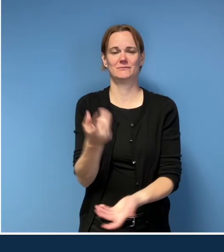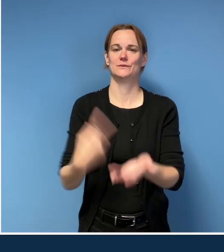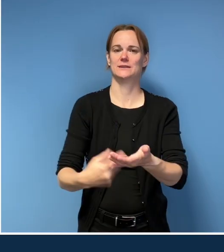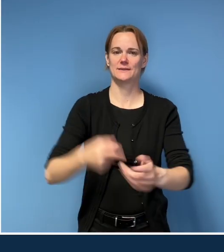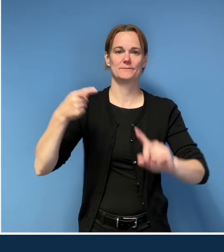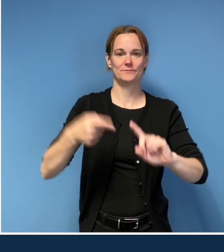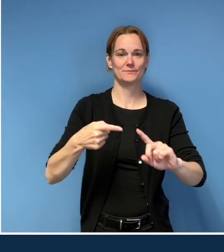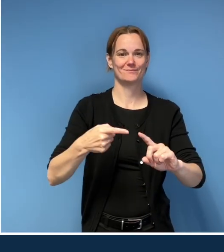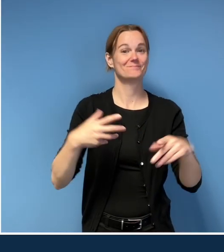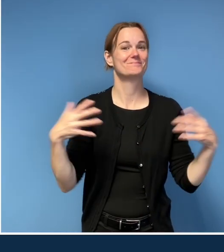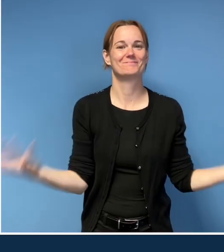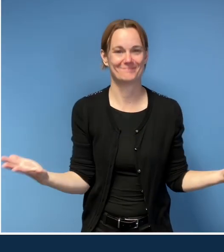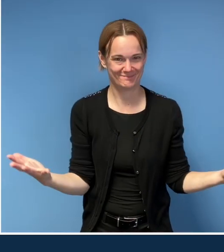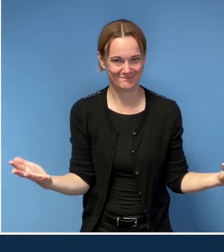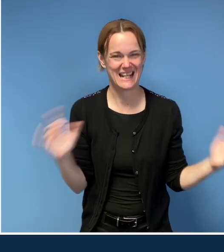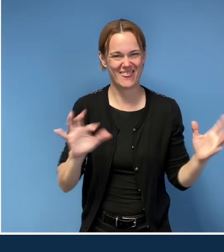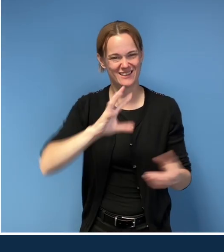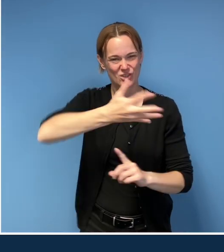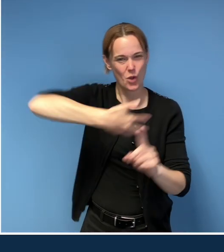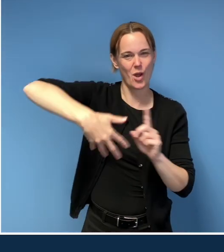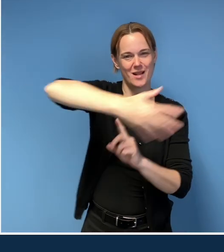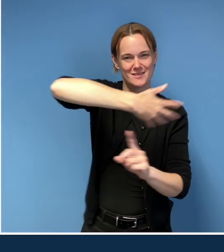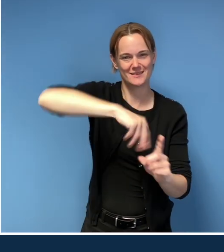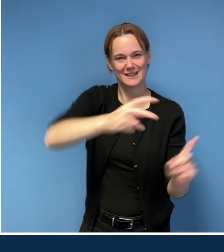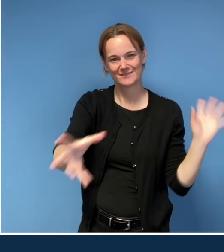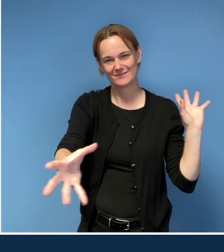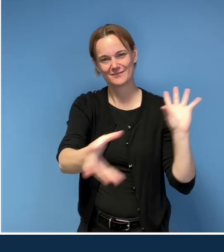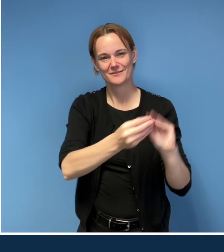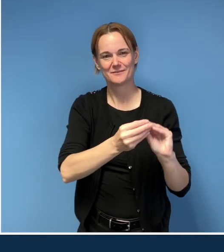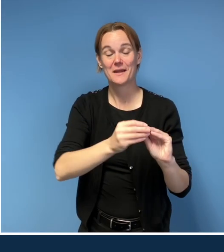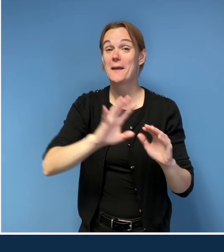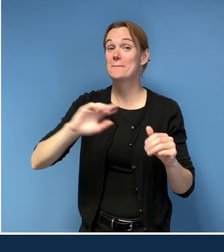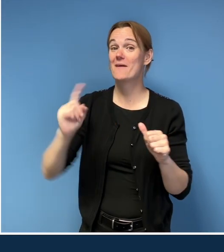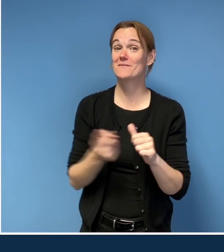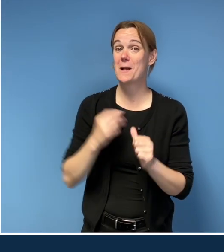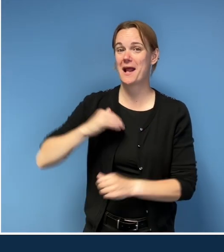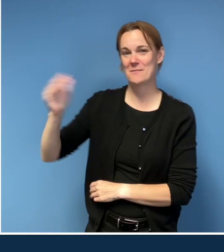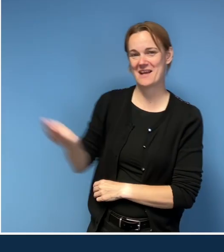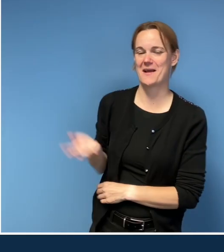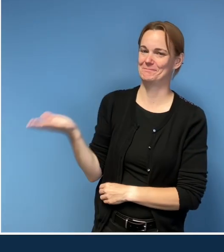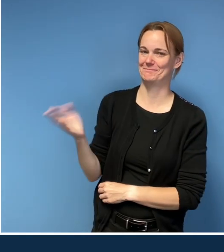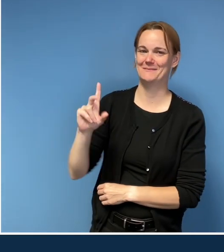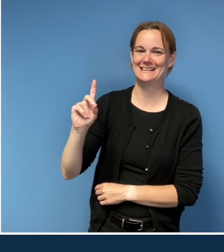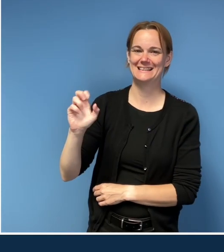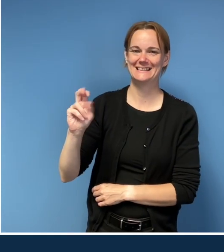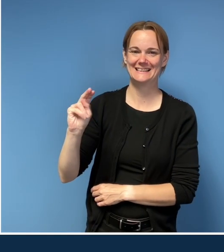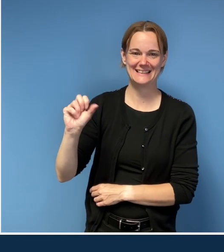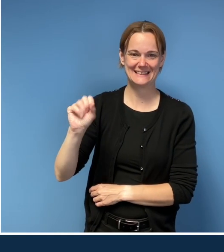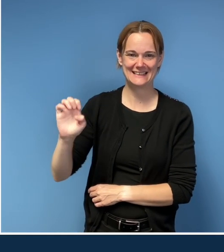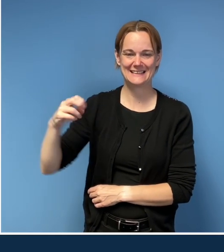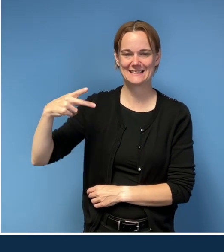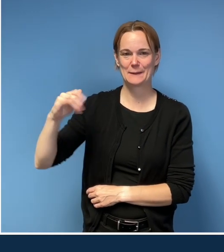better way, no more appropriate way to launch an equity podcast than with Denise Pictou Maloney, Senior